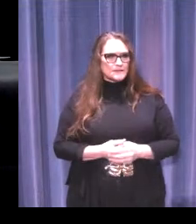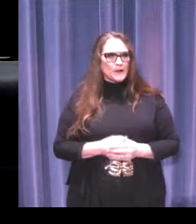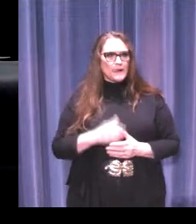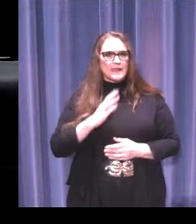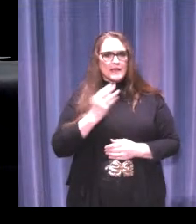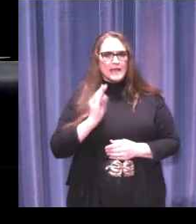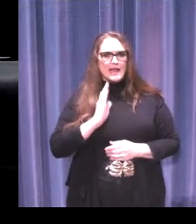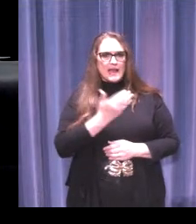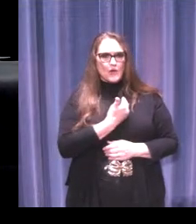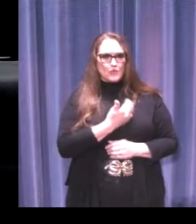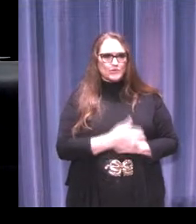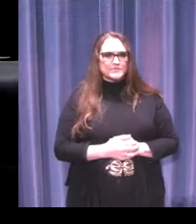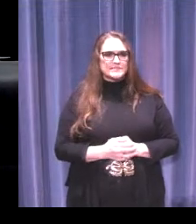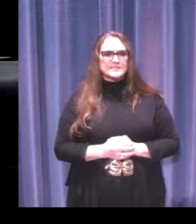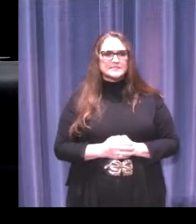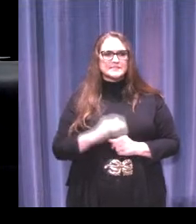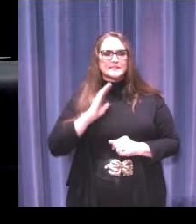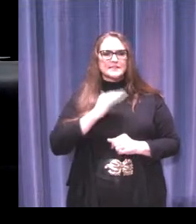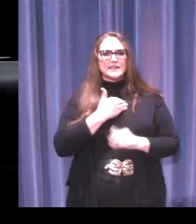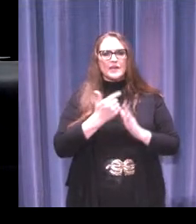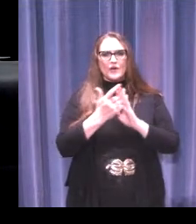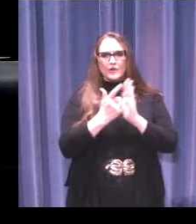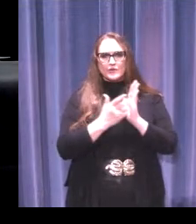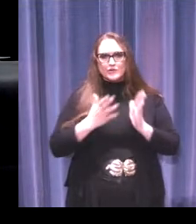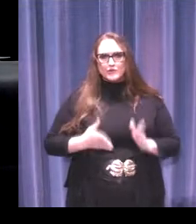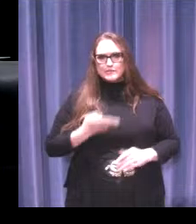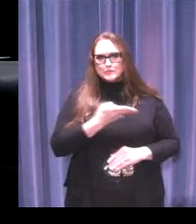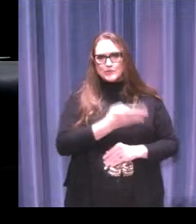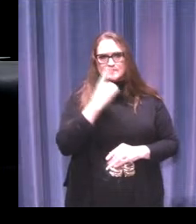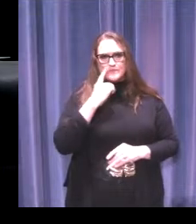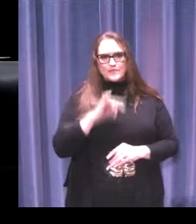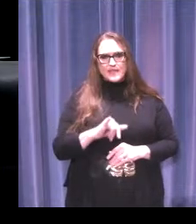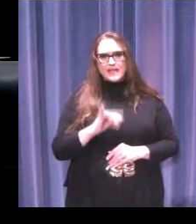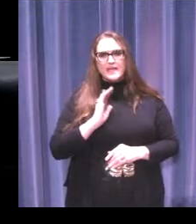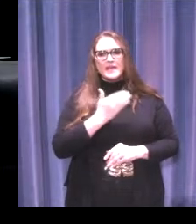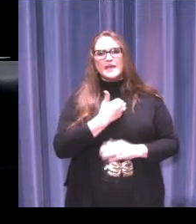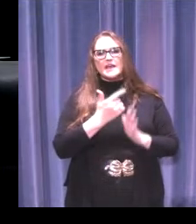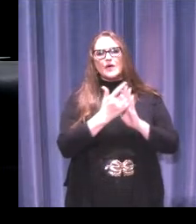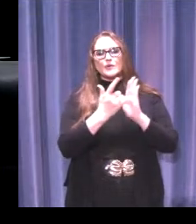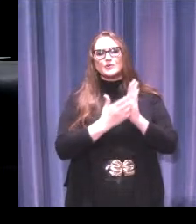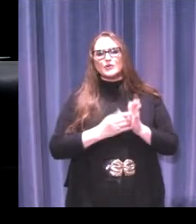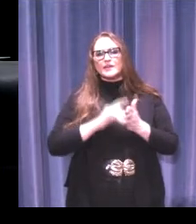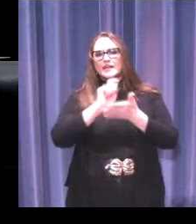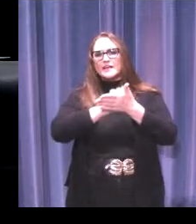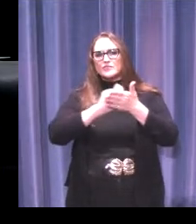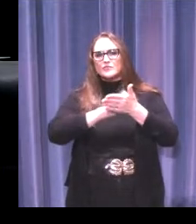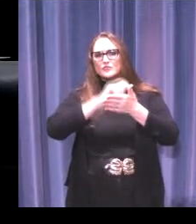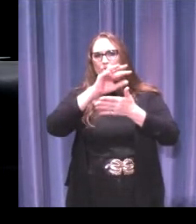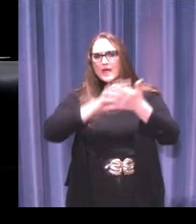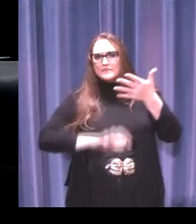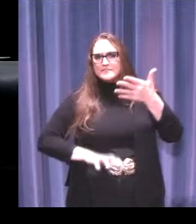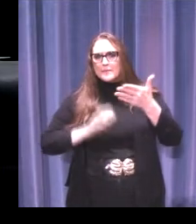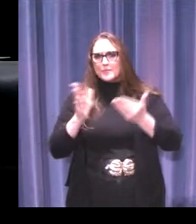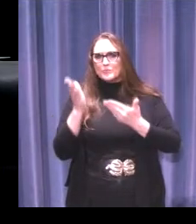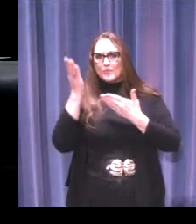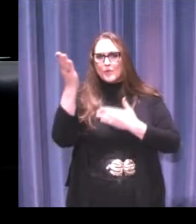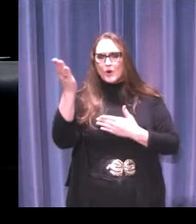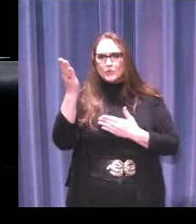ours, then, and our attorney's present for that. And then our attorney drafts up a